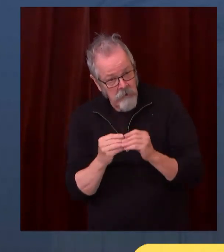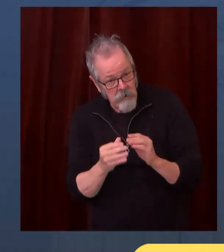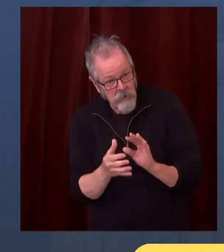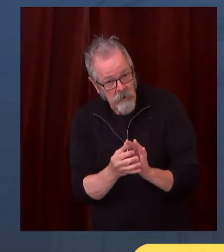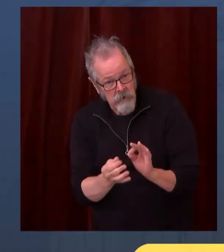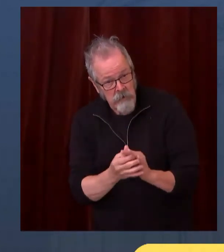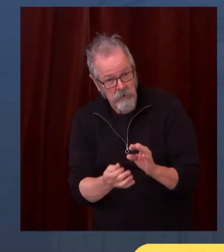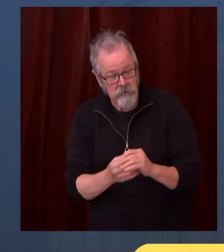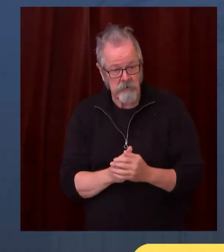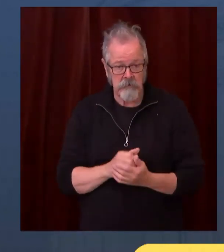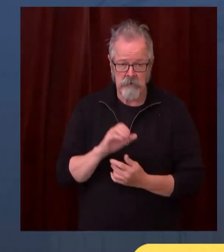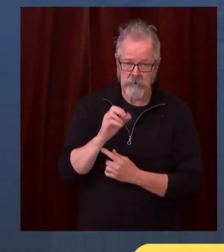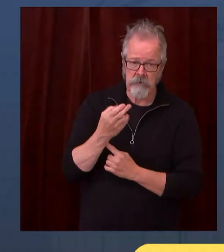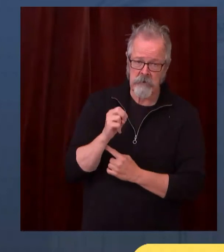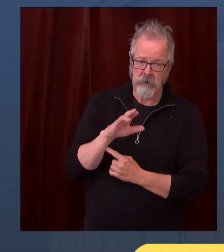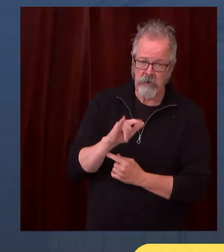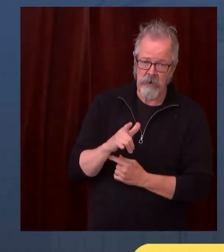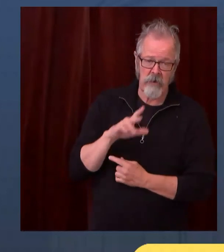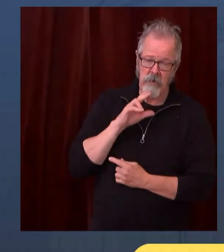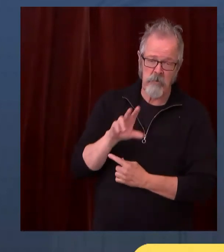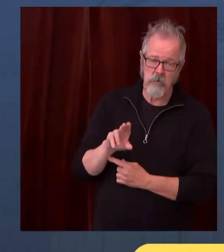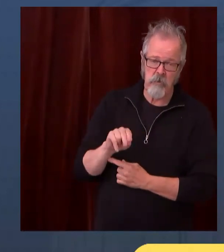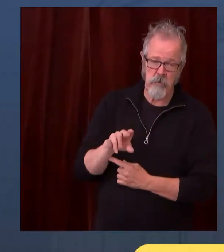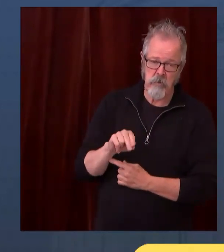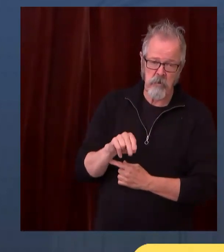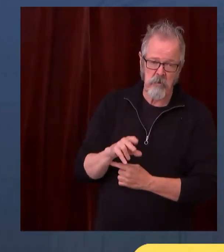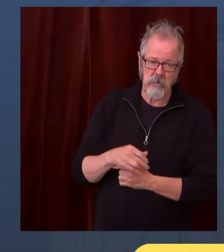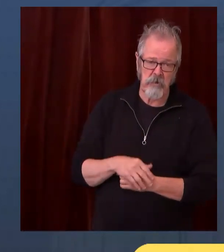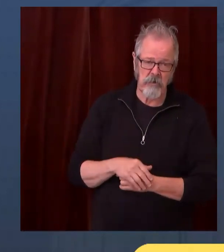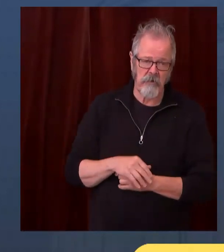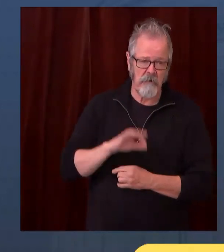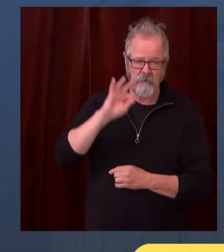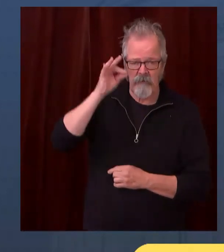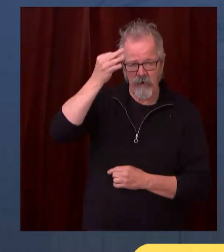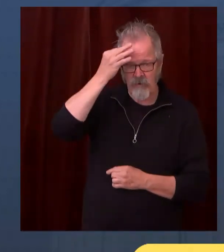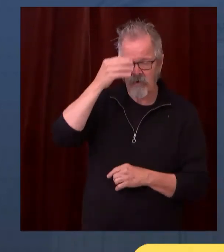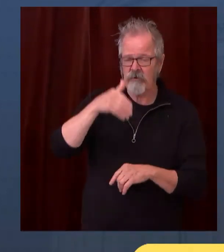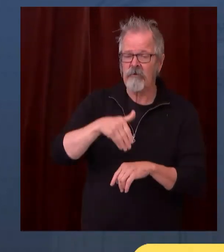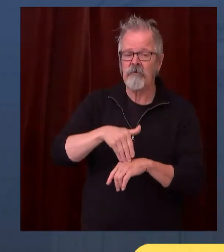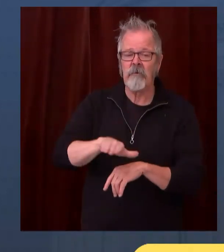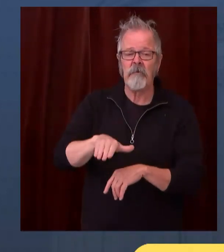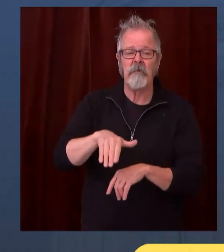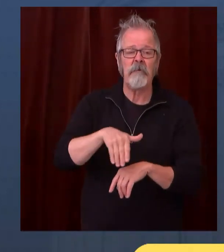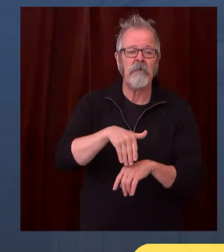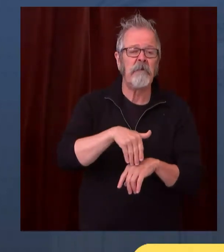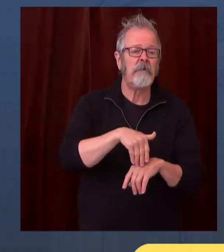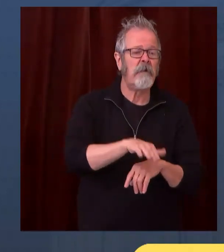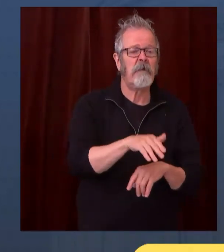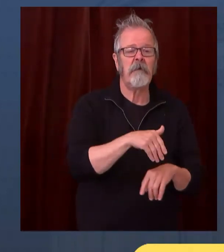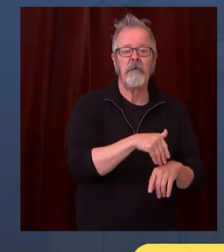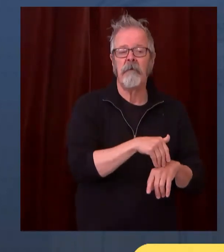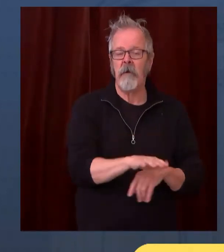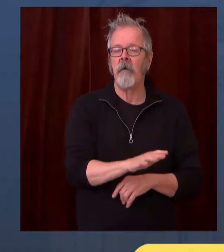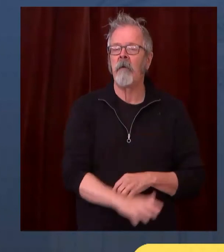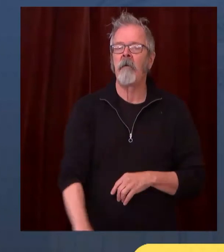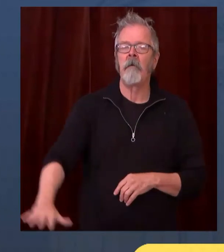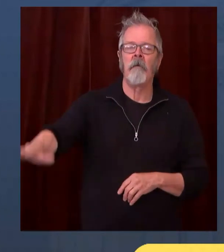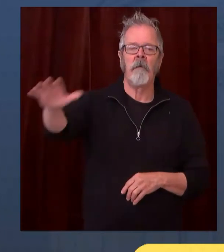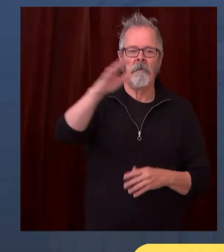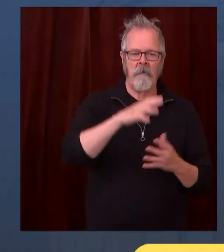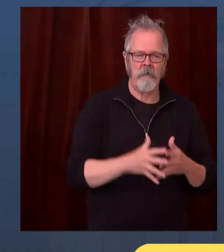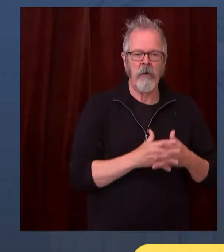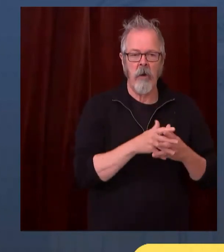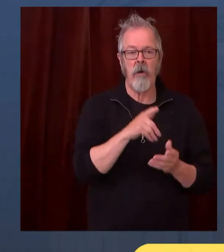they're sending them all across the United States with facilities that are high need, and some